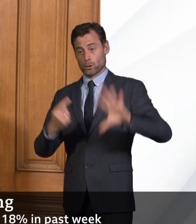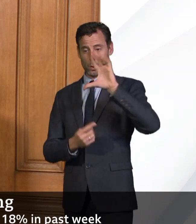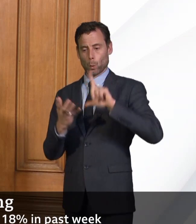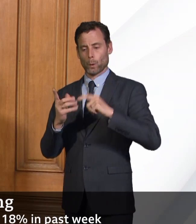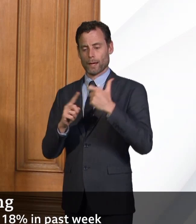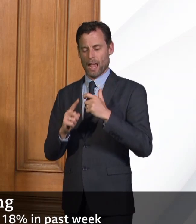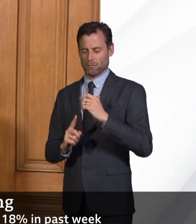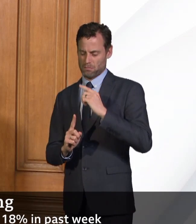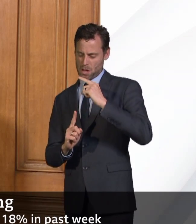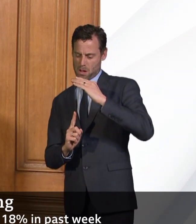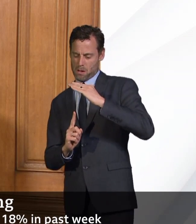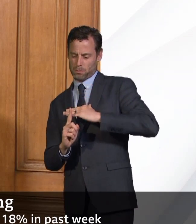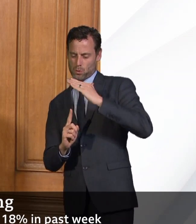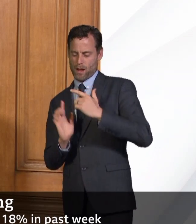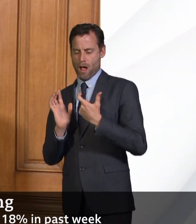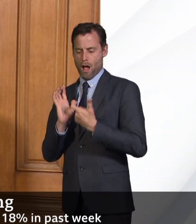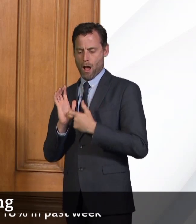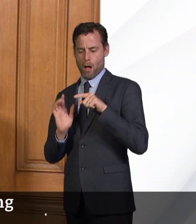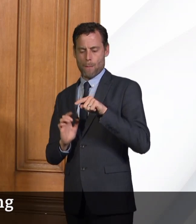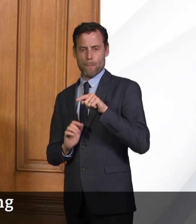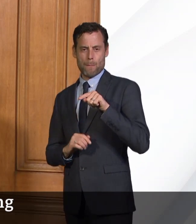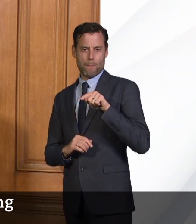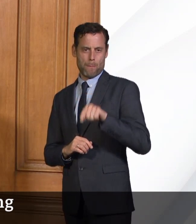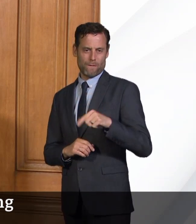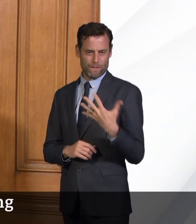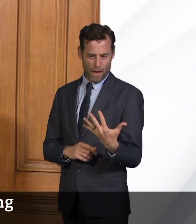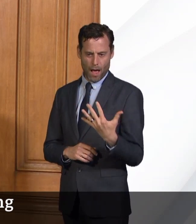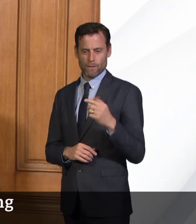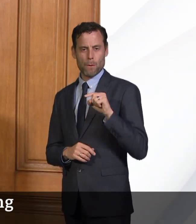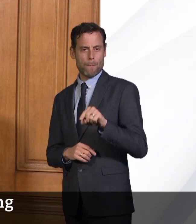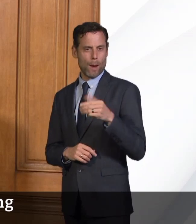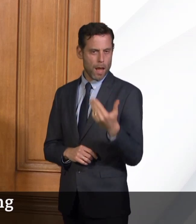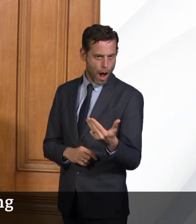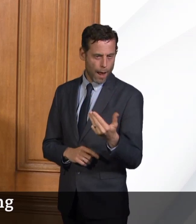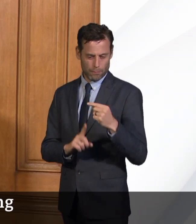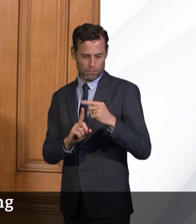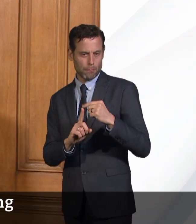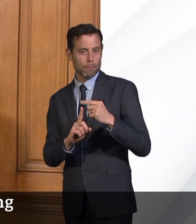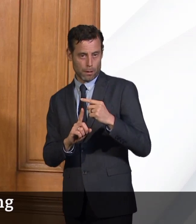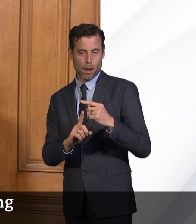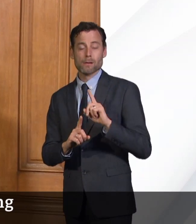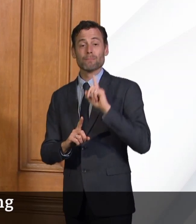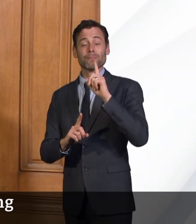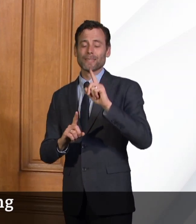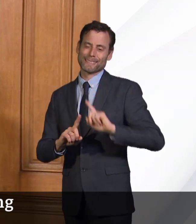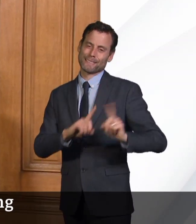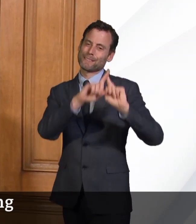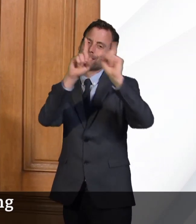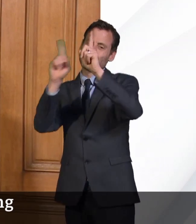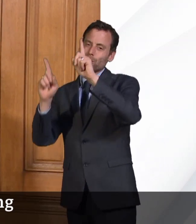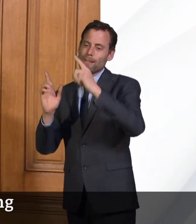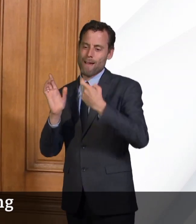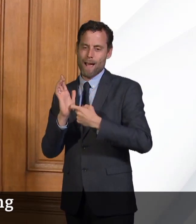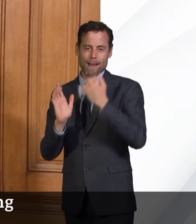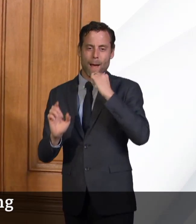and 0.9. It undoubtedly will vary from place to place, and it will vary over time from place to place. The important